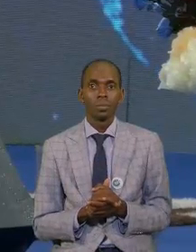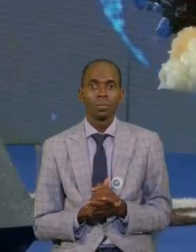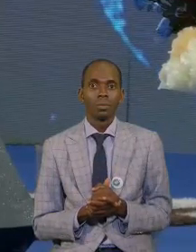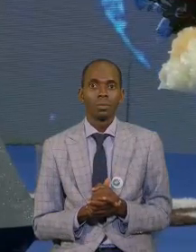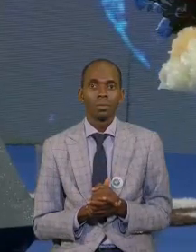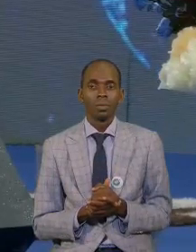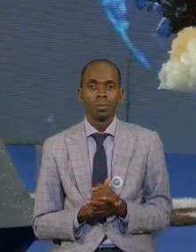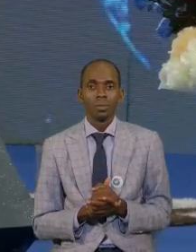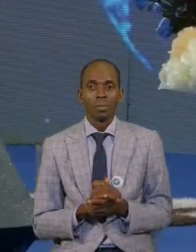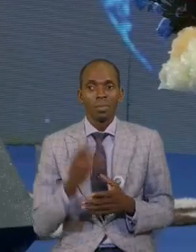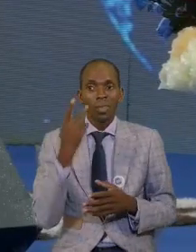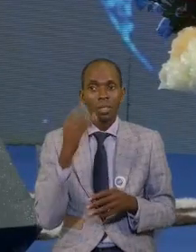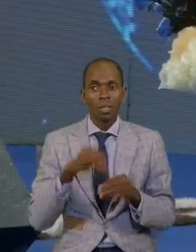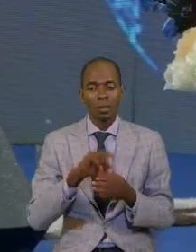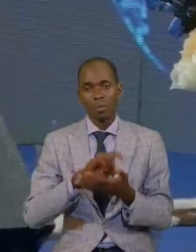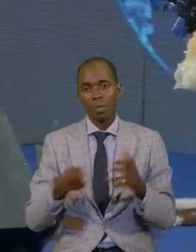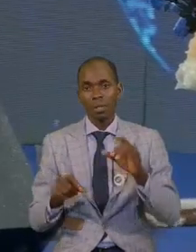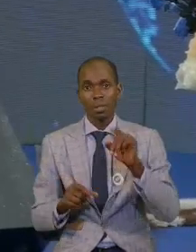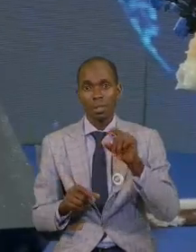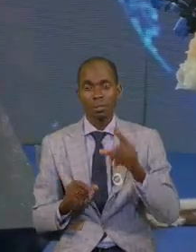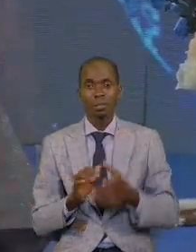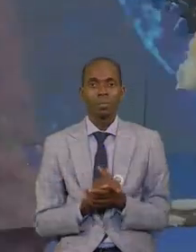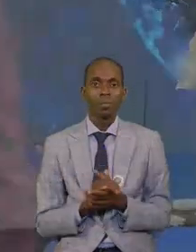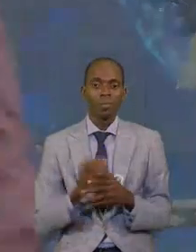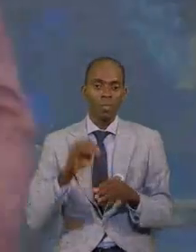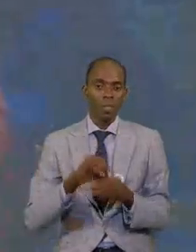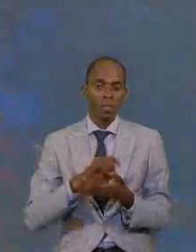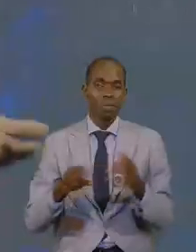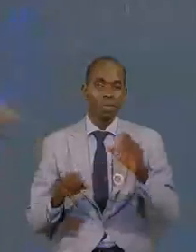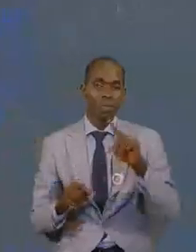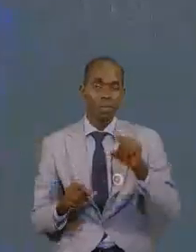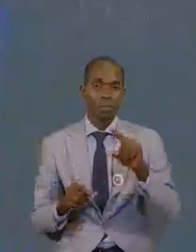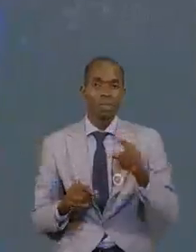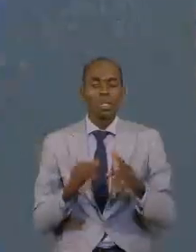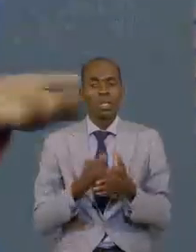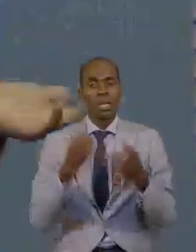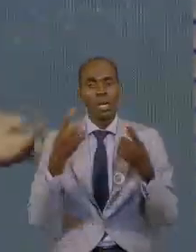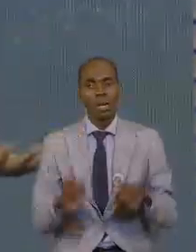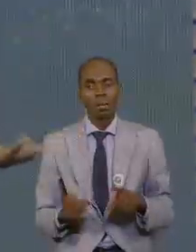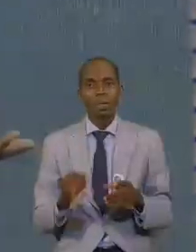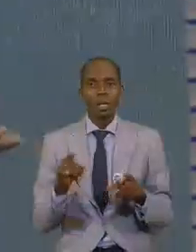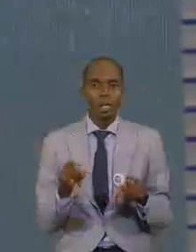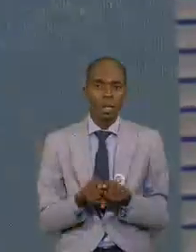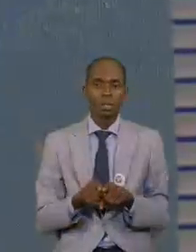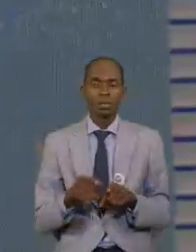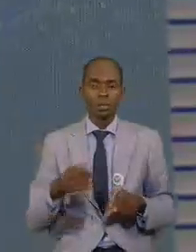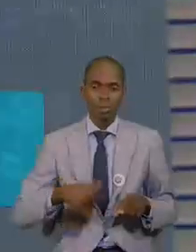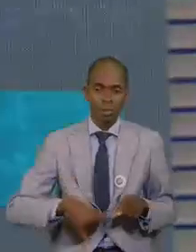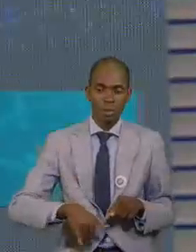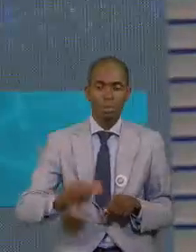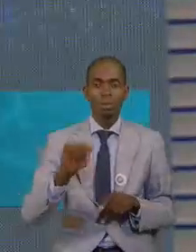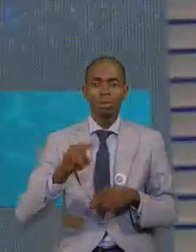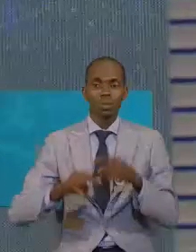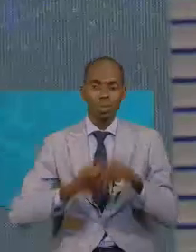Look at verse 11. In verse 11, and it came to pass, as they still went on and